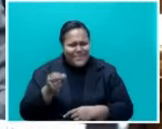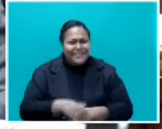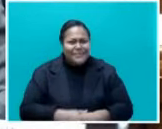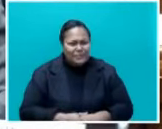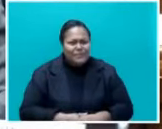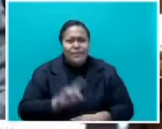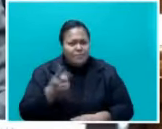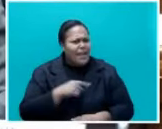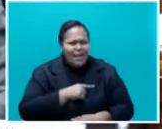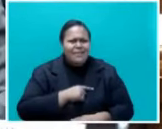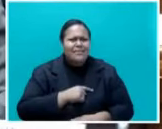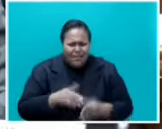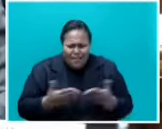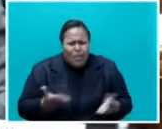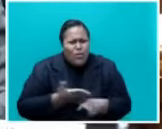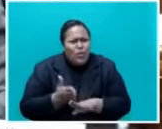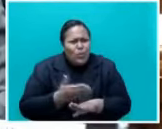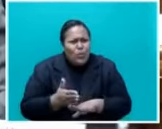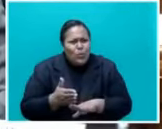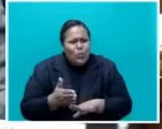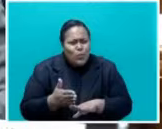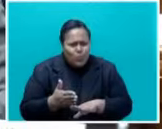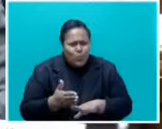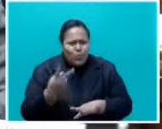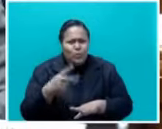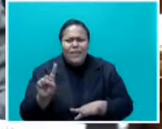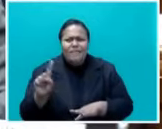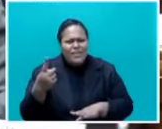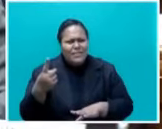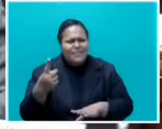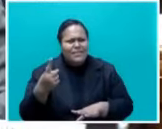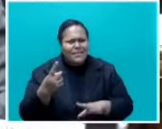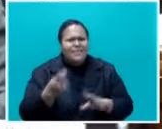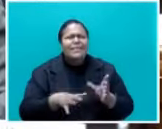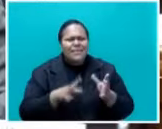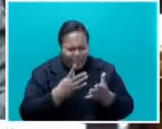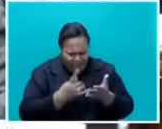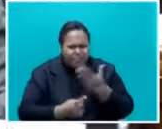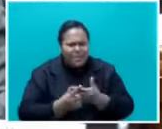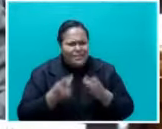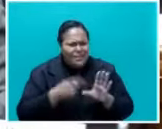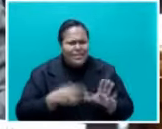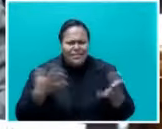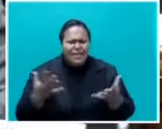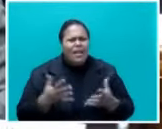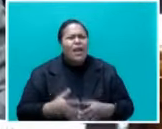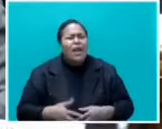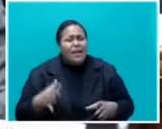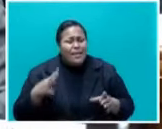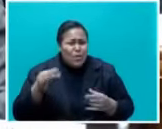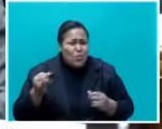living in the 21st century. There's identity theft, there's money laundering, human trafficking,